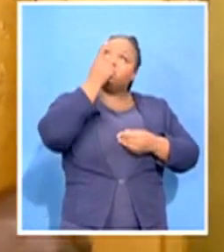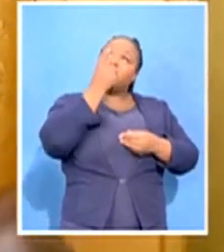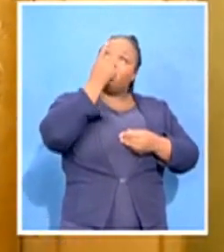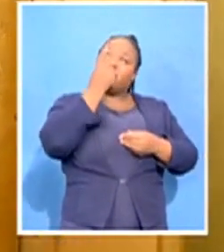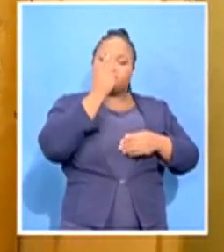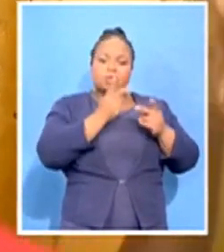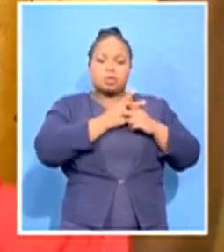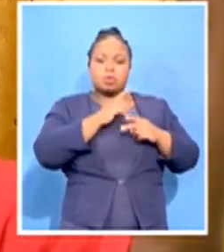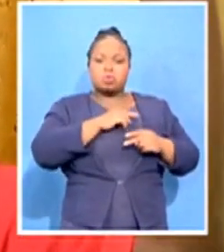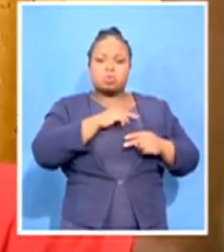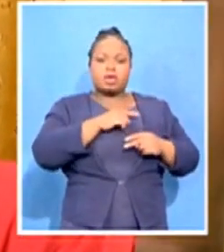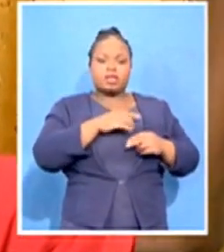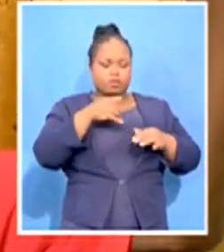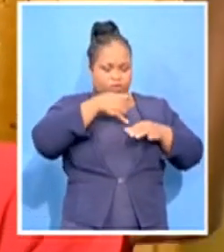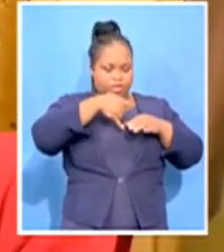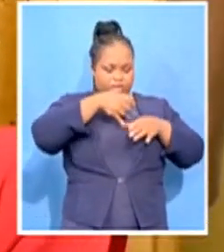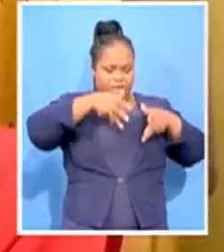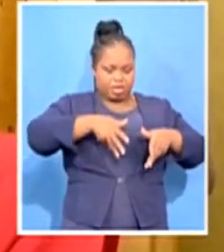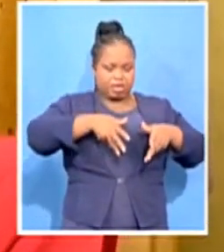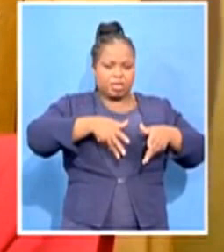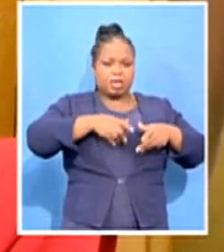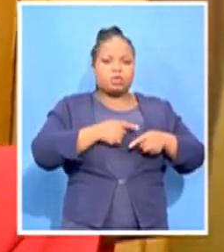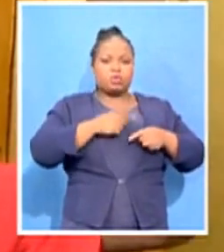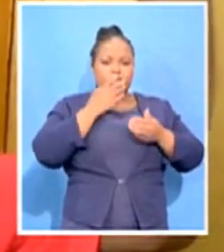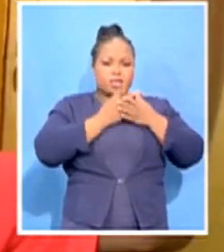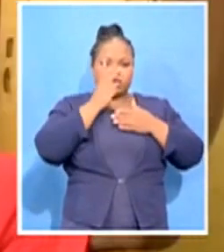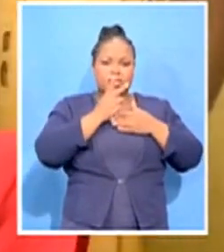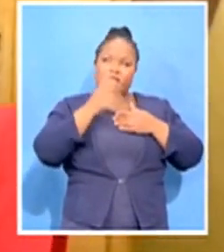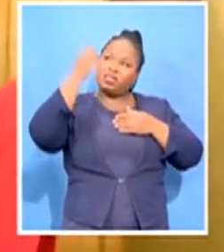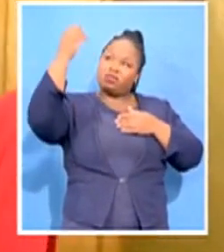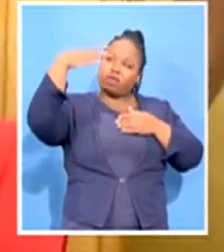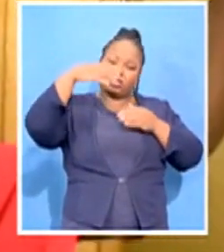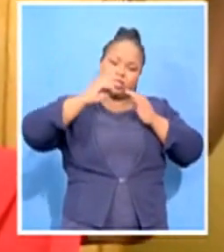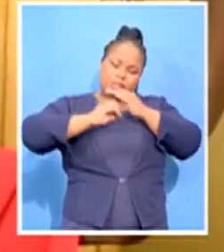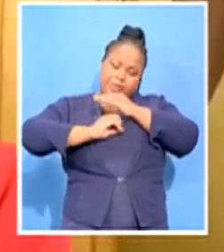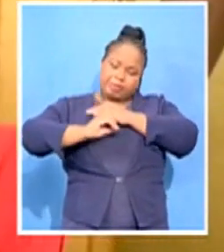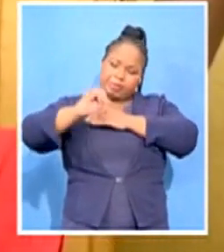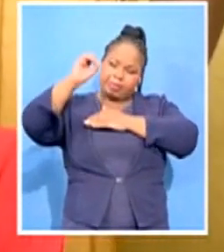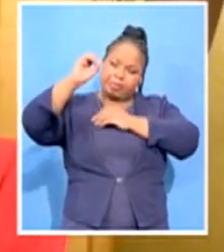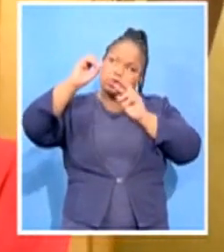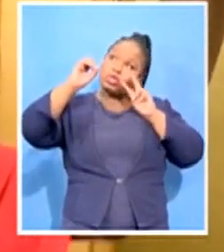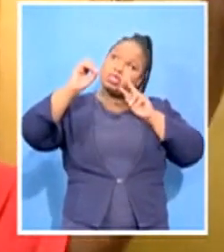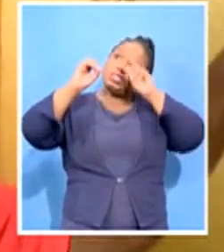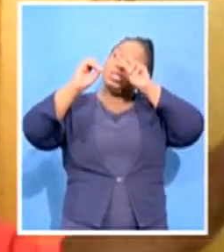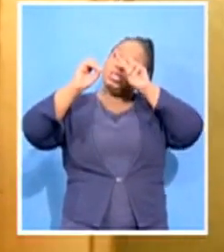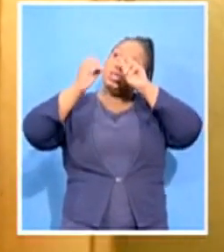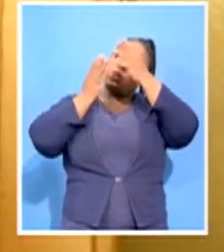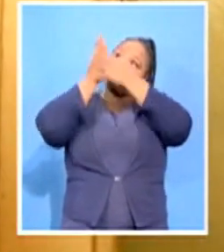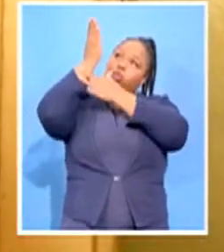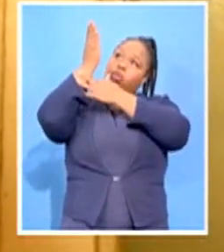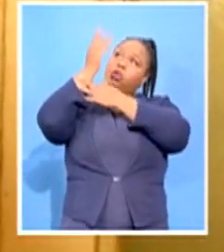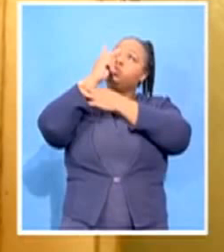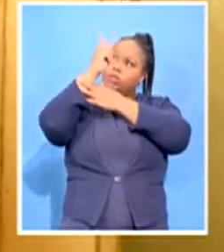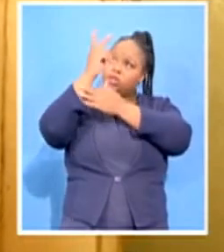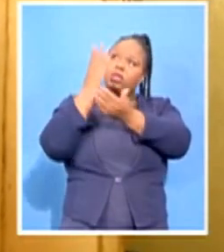signs, when a sun is rain, and when it rains, you can